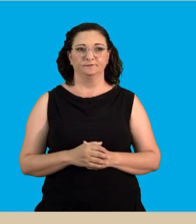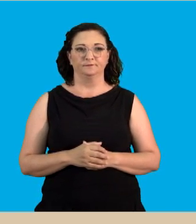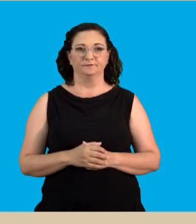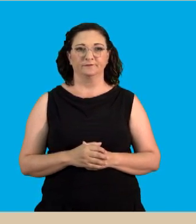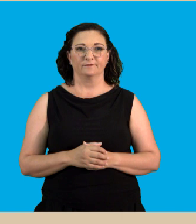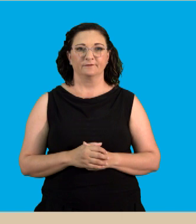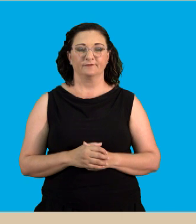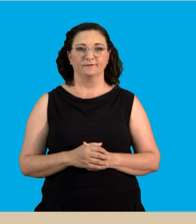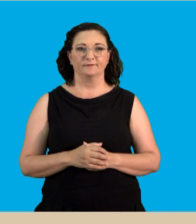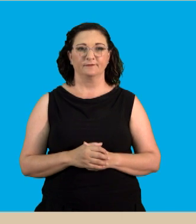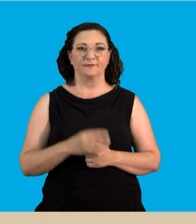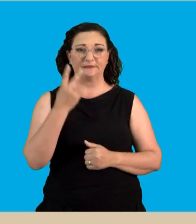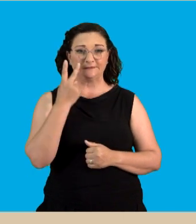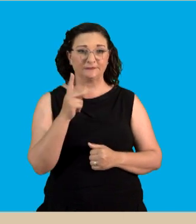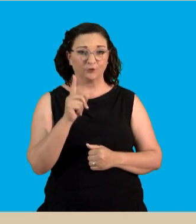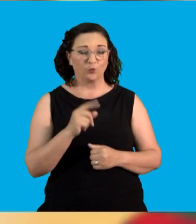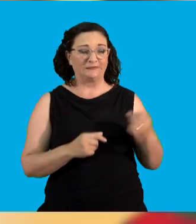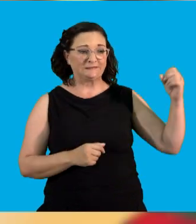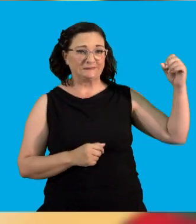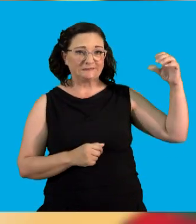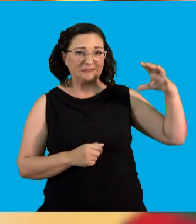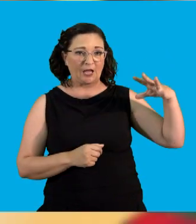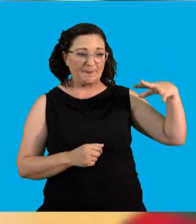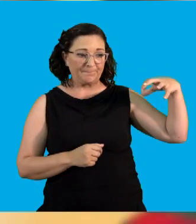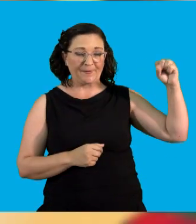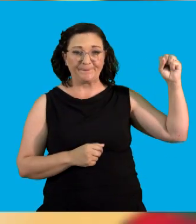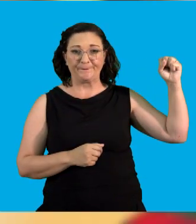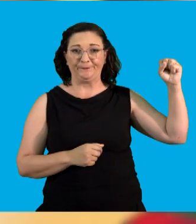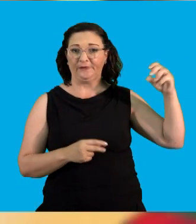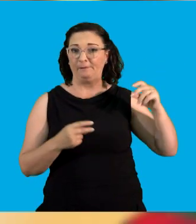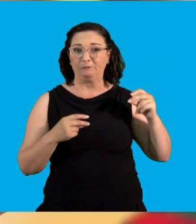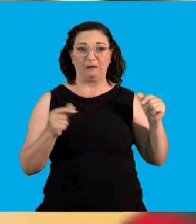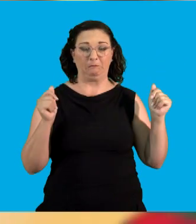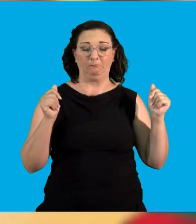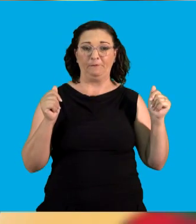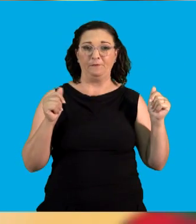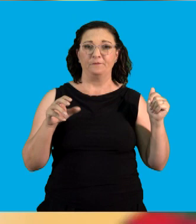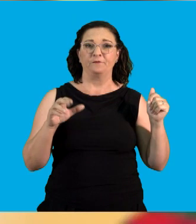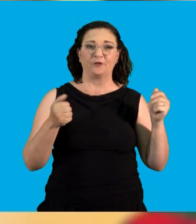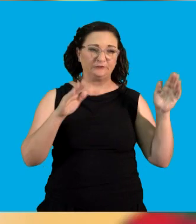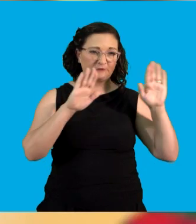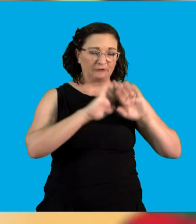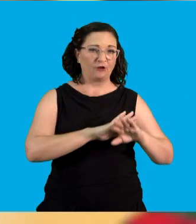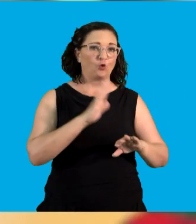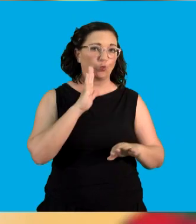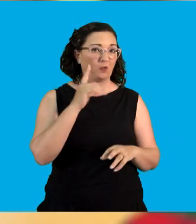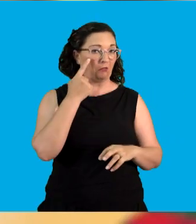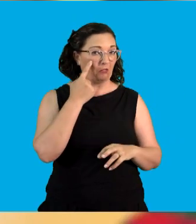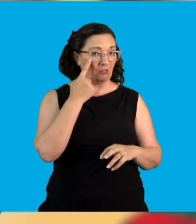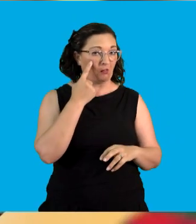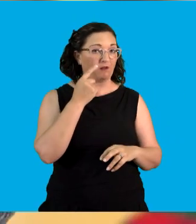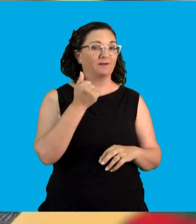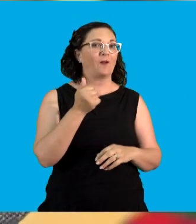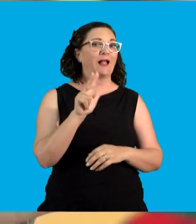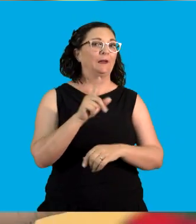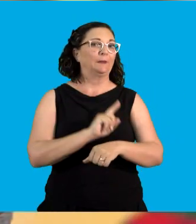on Earth. So now you know that if the sun was to disappear suddenly, then you know that the total darkness will